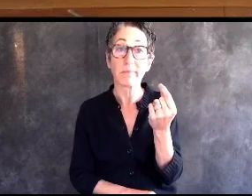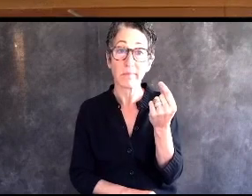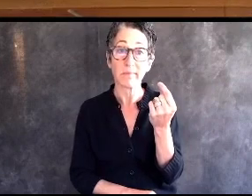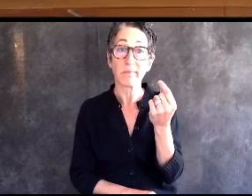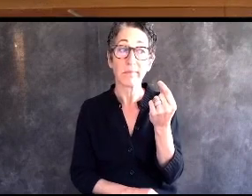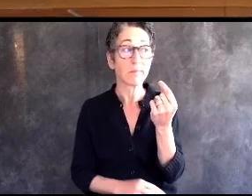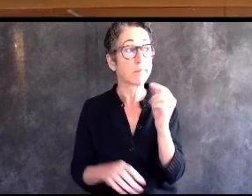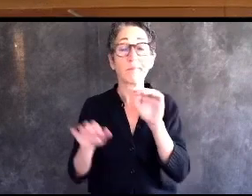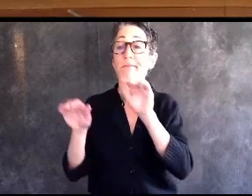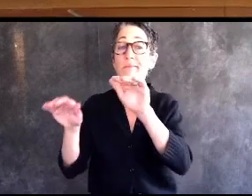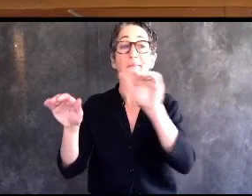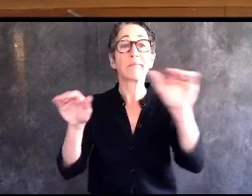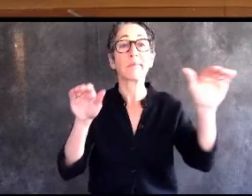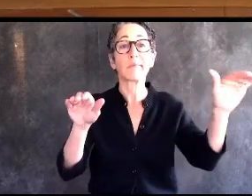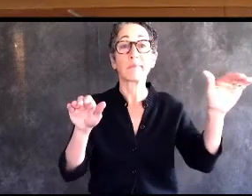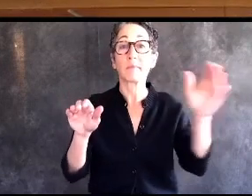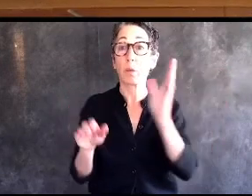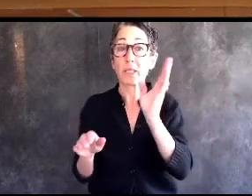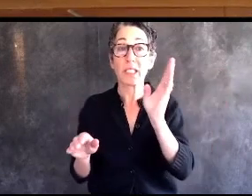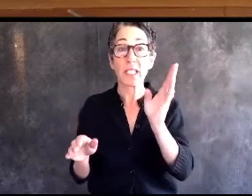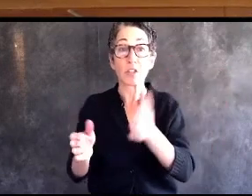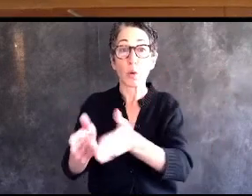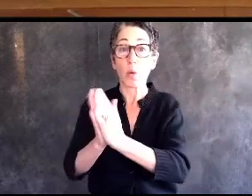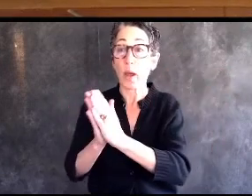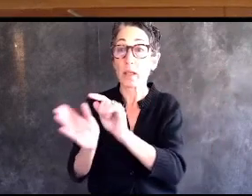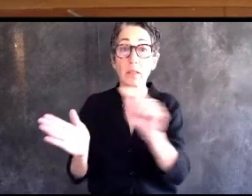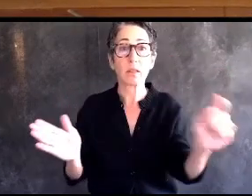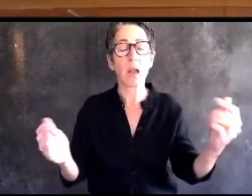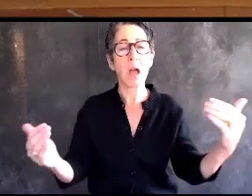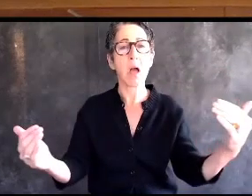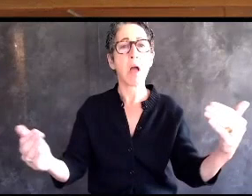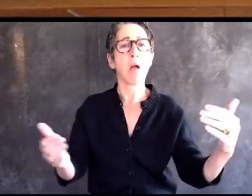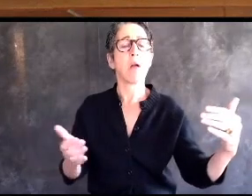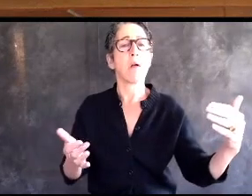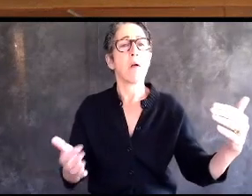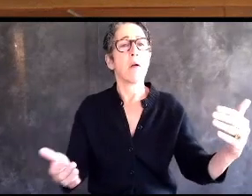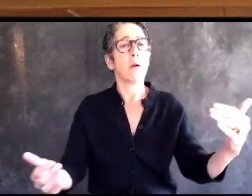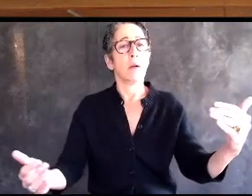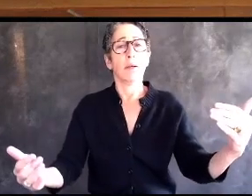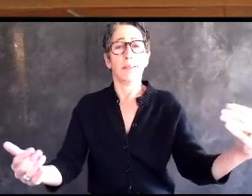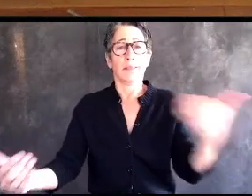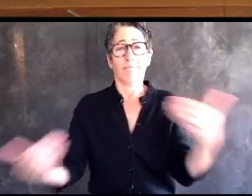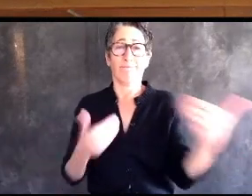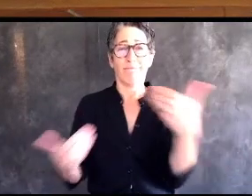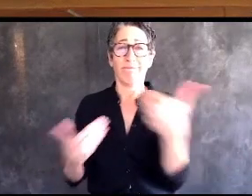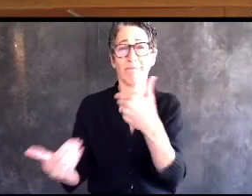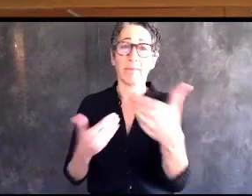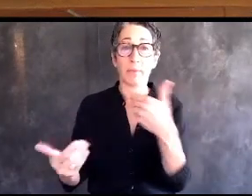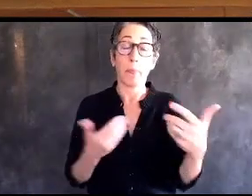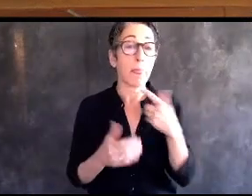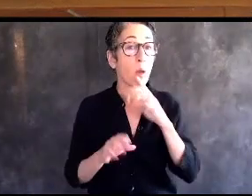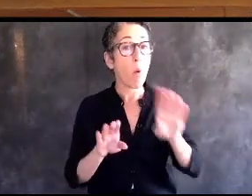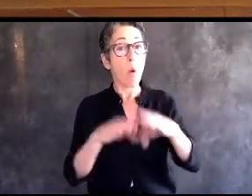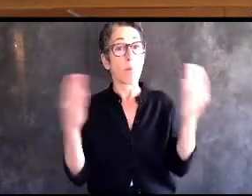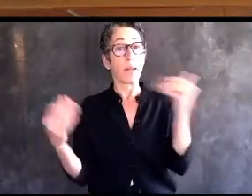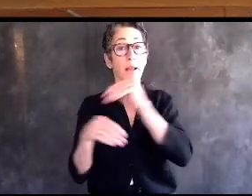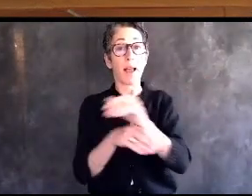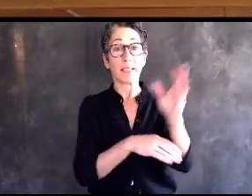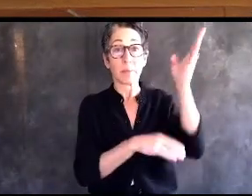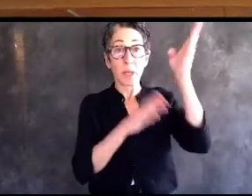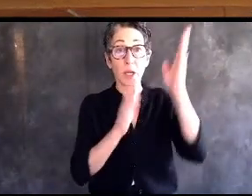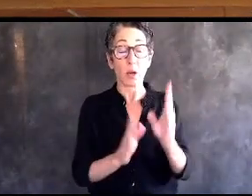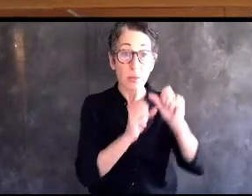that people wanted to give. And of course, we were so fortunate to have both an amazing opening night speaker as well